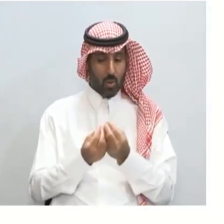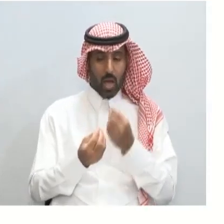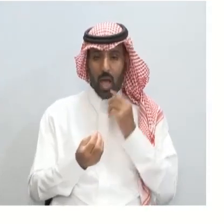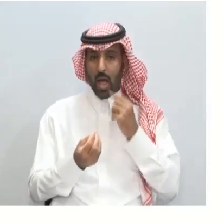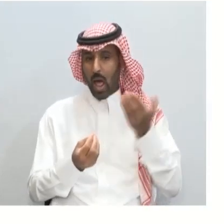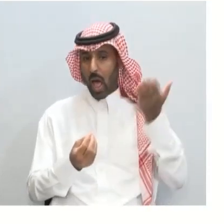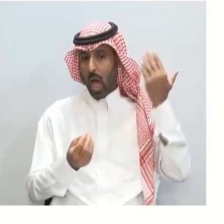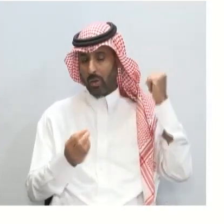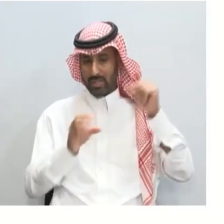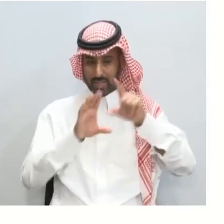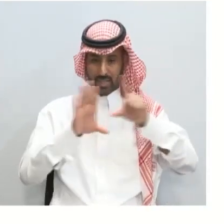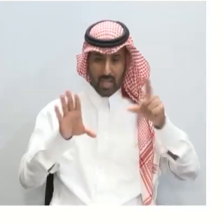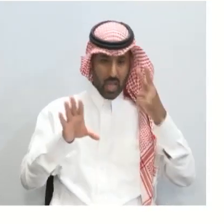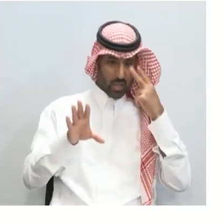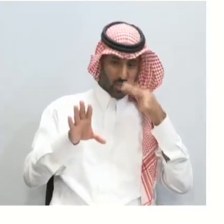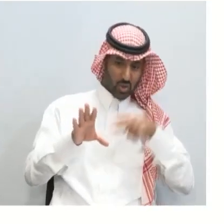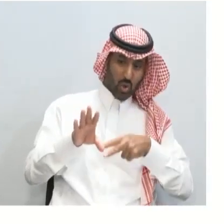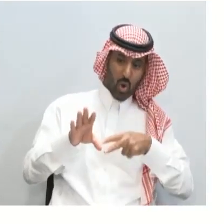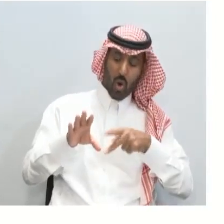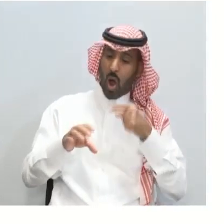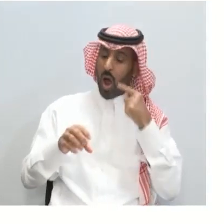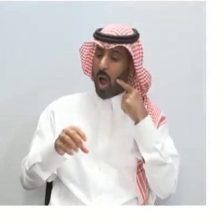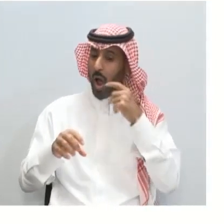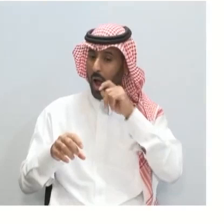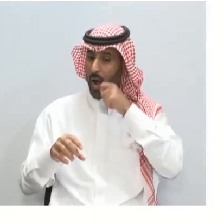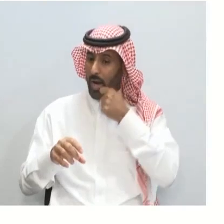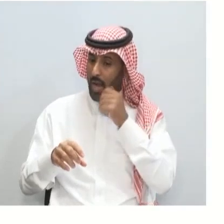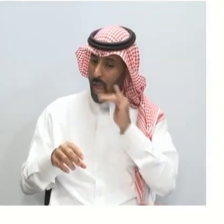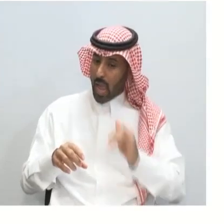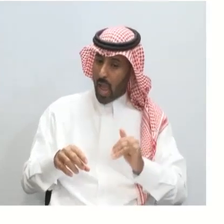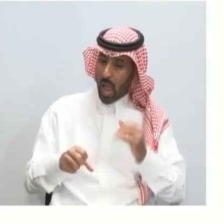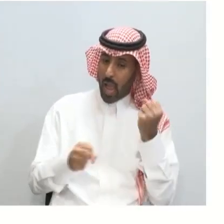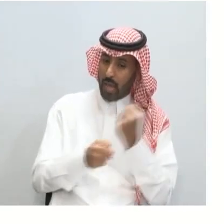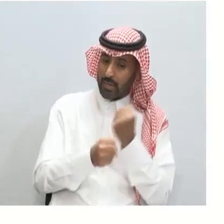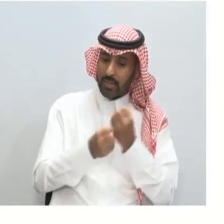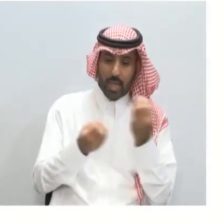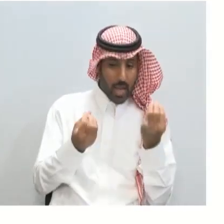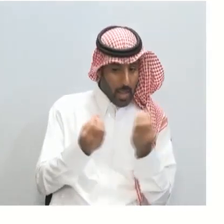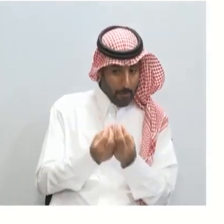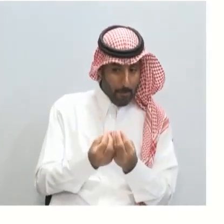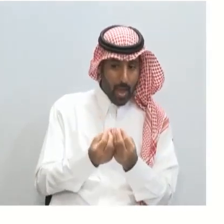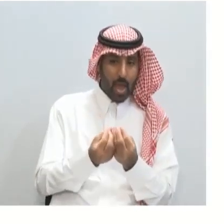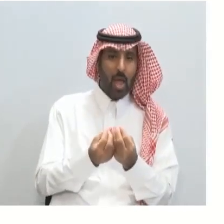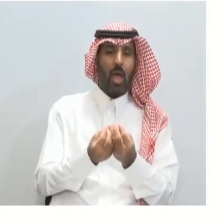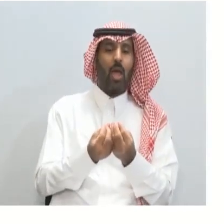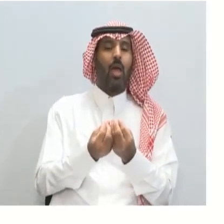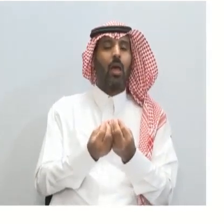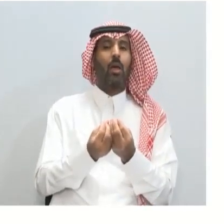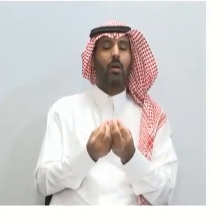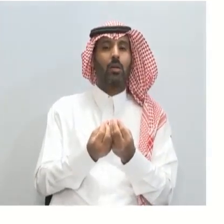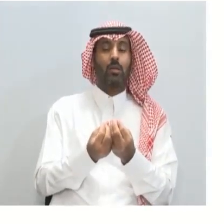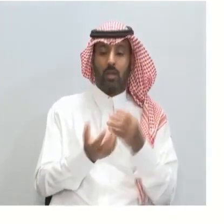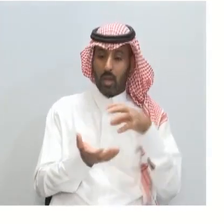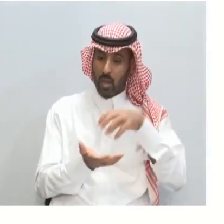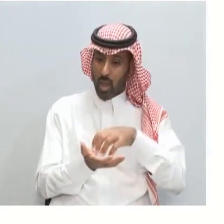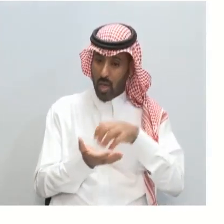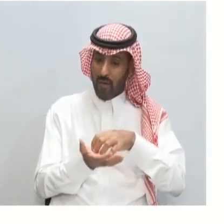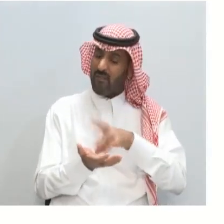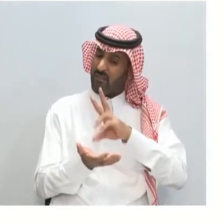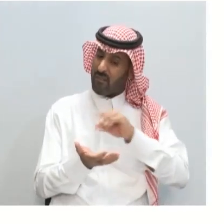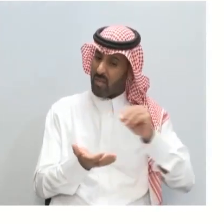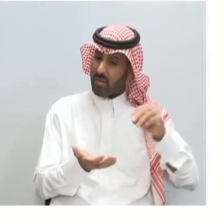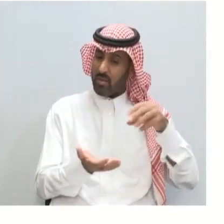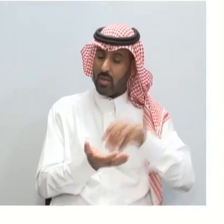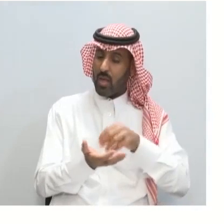week, I saw a guy I work with. That's why we call them co-workers. I saw a guy I work